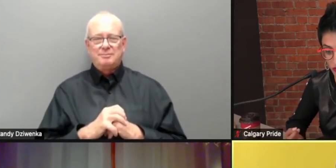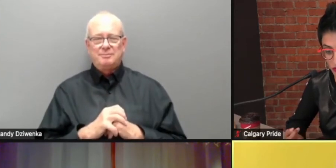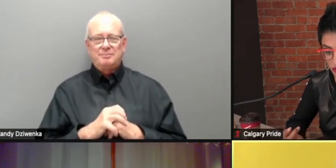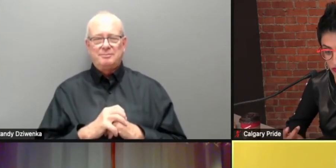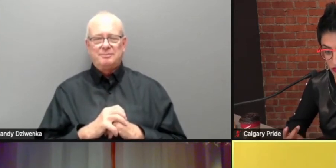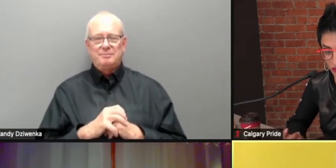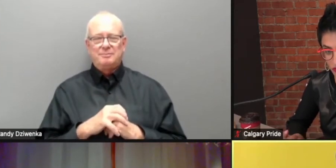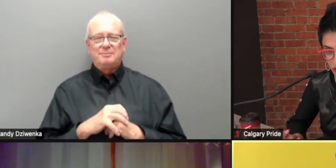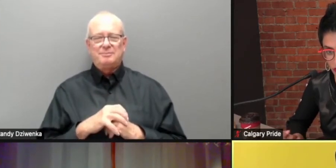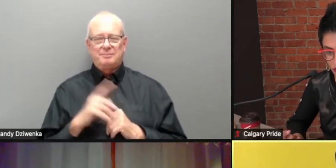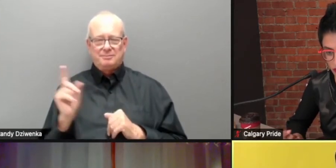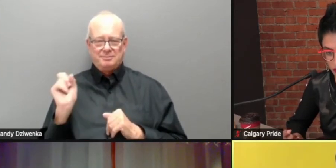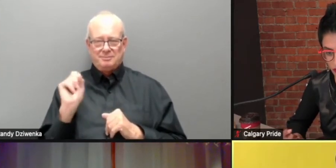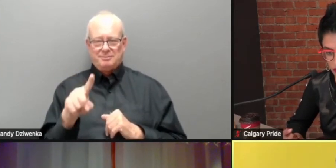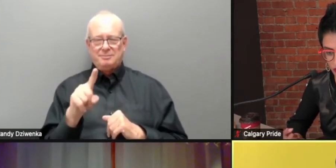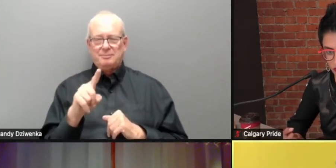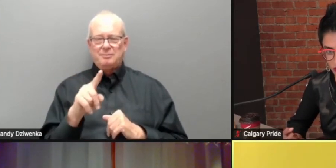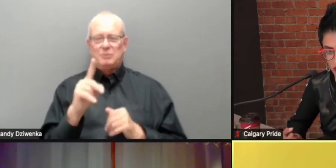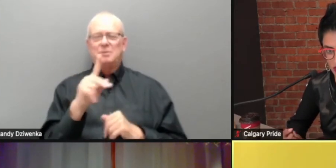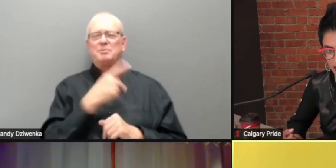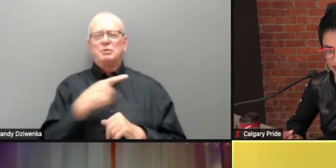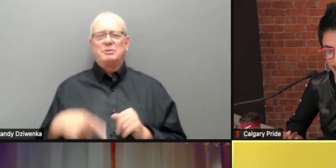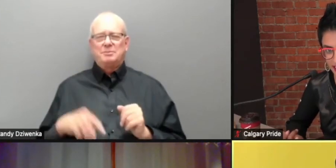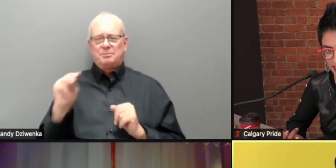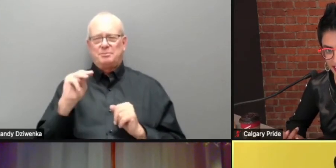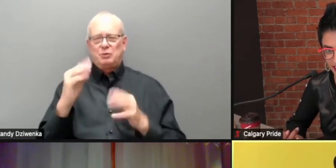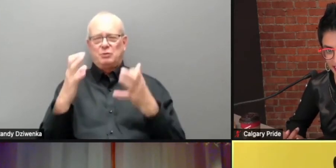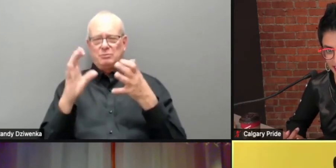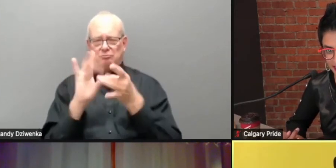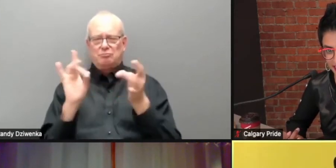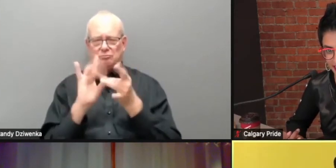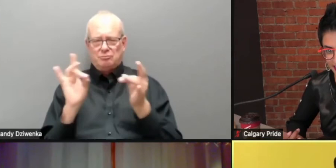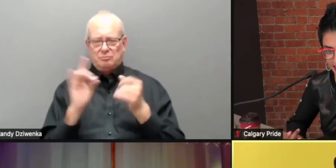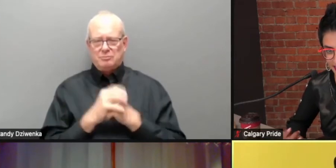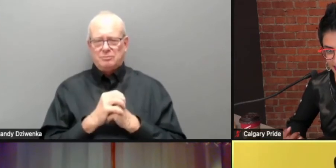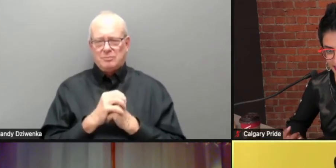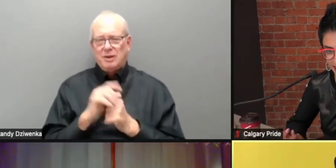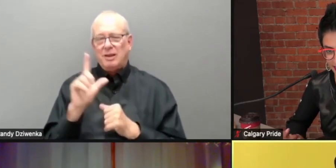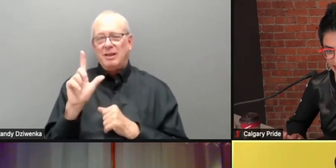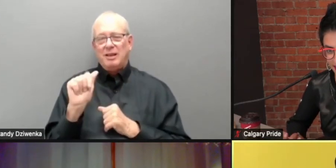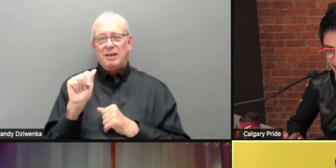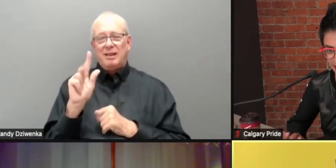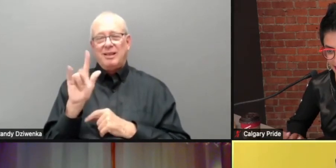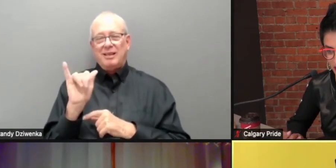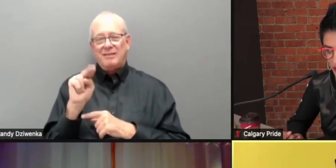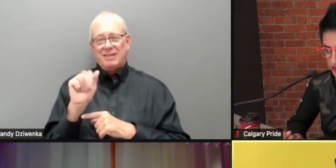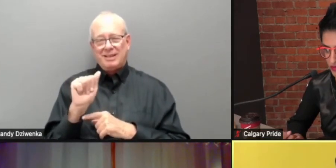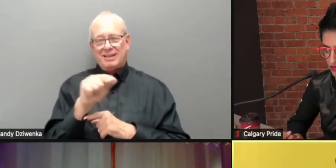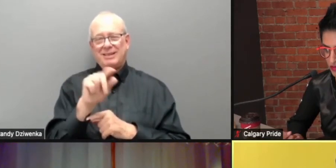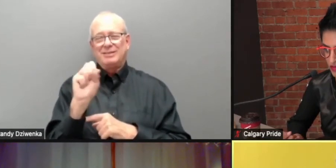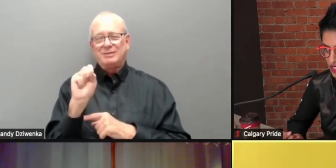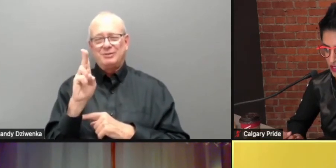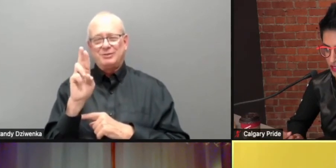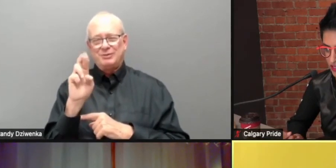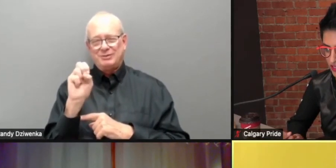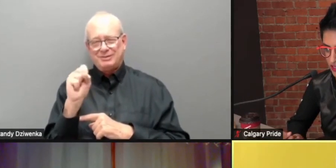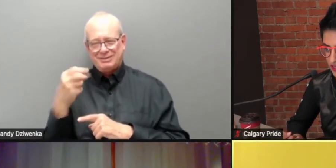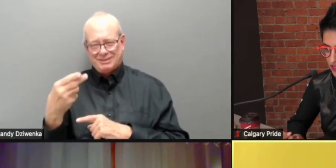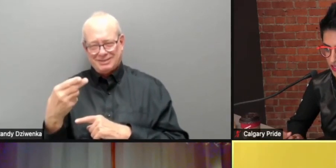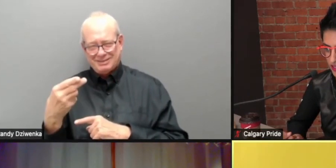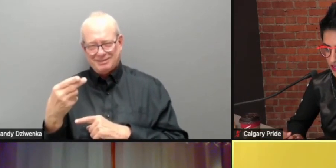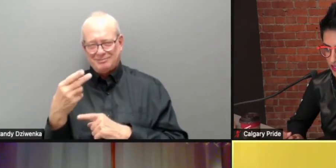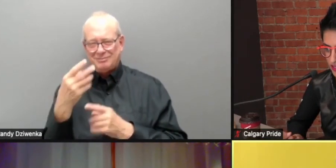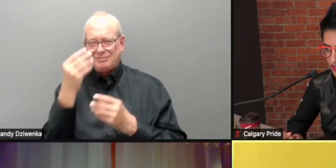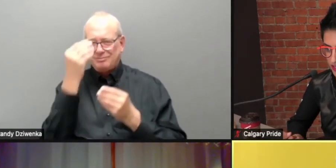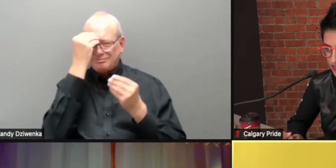So, Lavina and Suresh, I'm highly impressed, and I heard